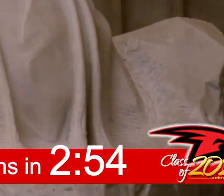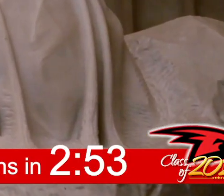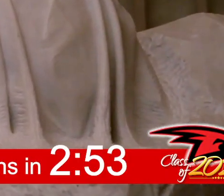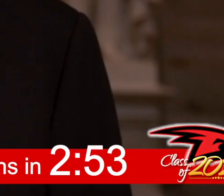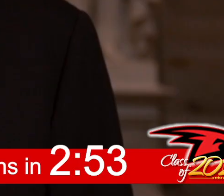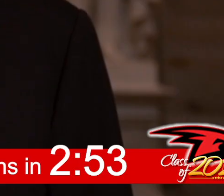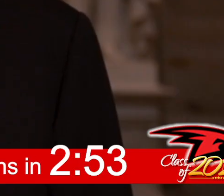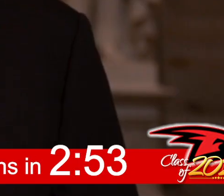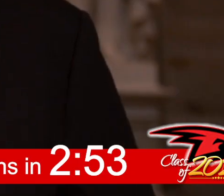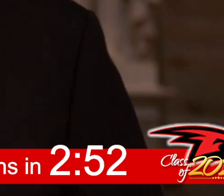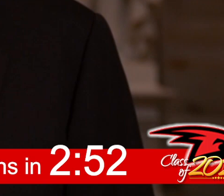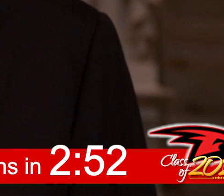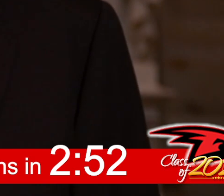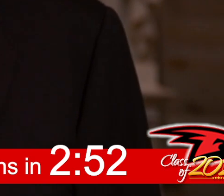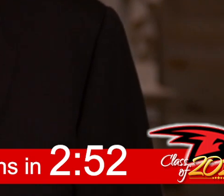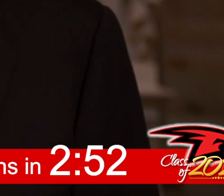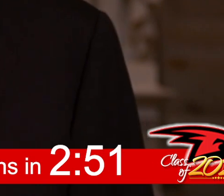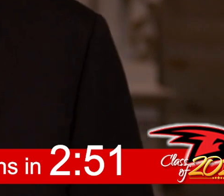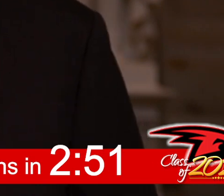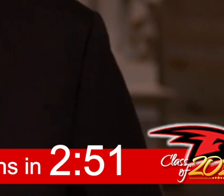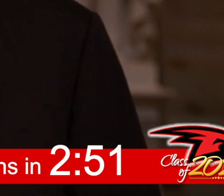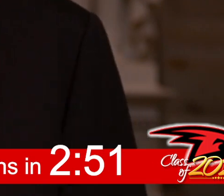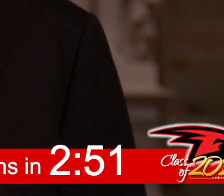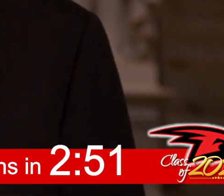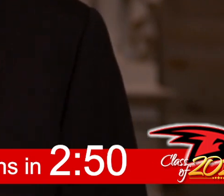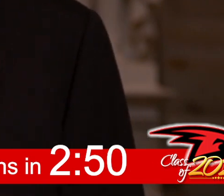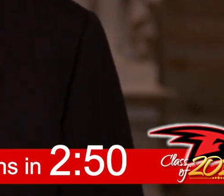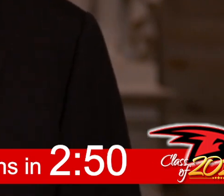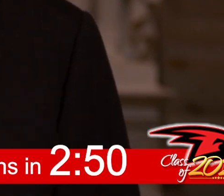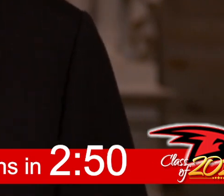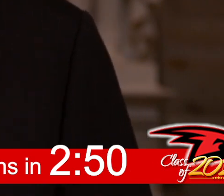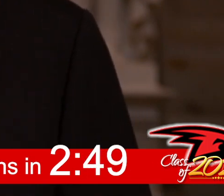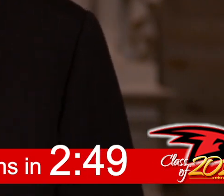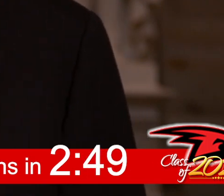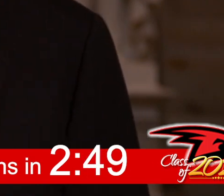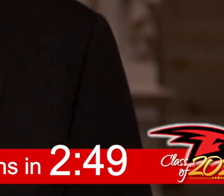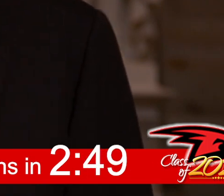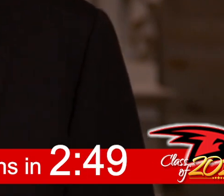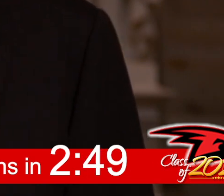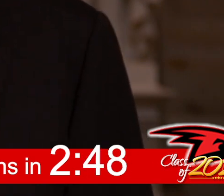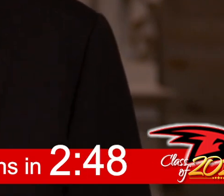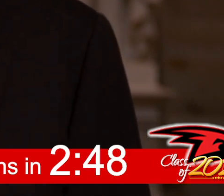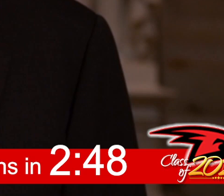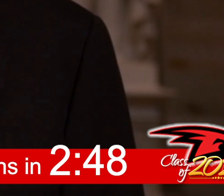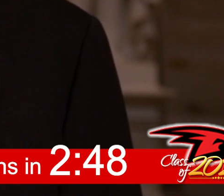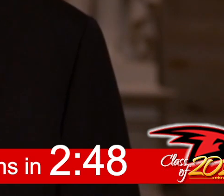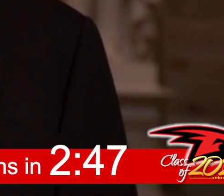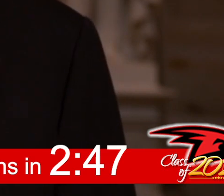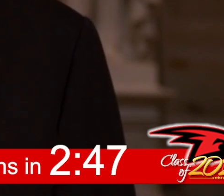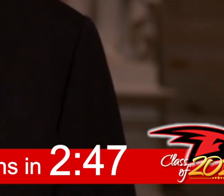milestone. Now, it's normal for graduates to feel joy, of course, but also a little anxiety and uncertainty